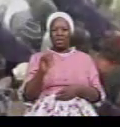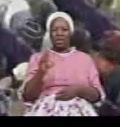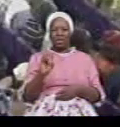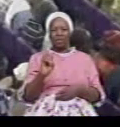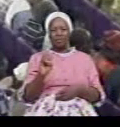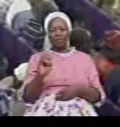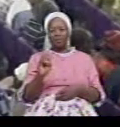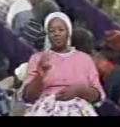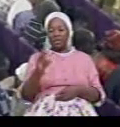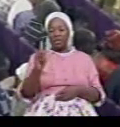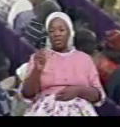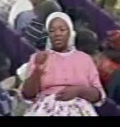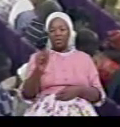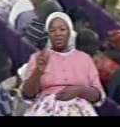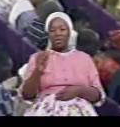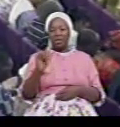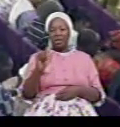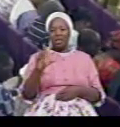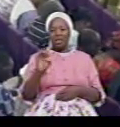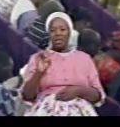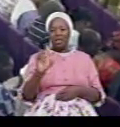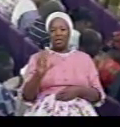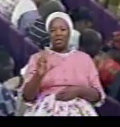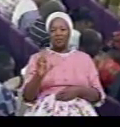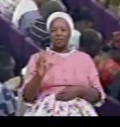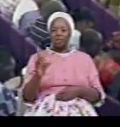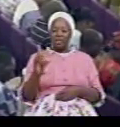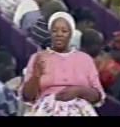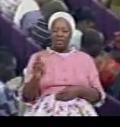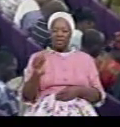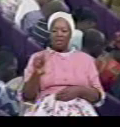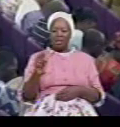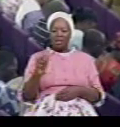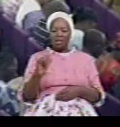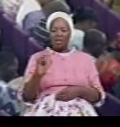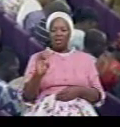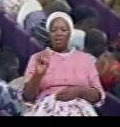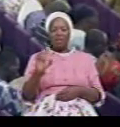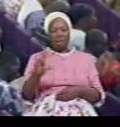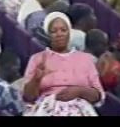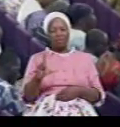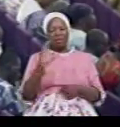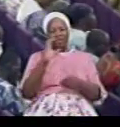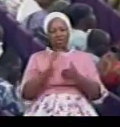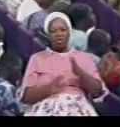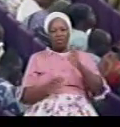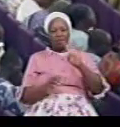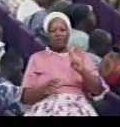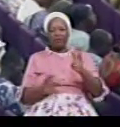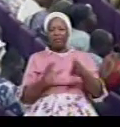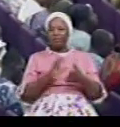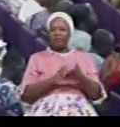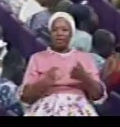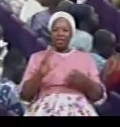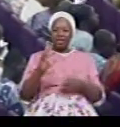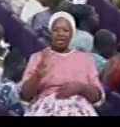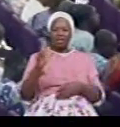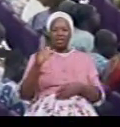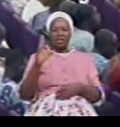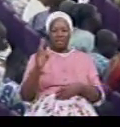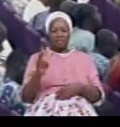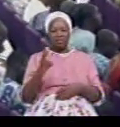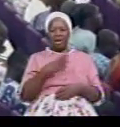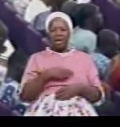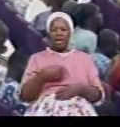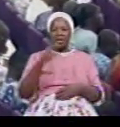chapter 4, verse 37. Now I, Nebuchadnezzar, praise and extol